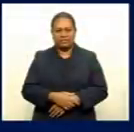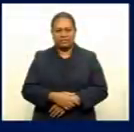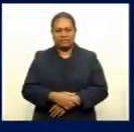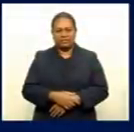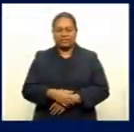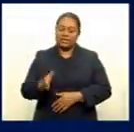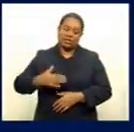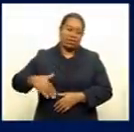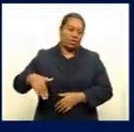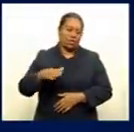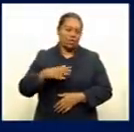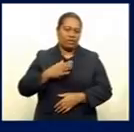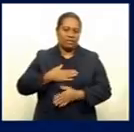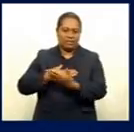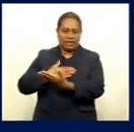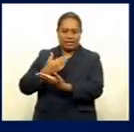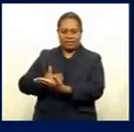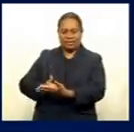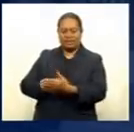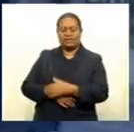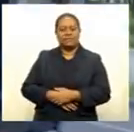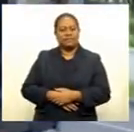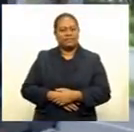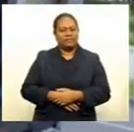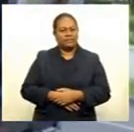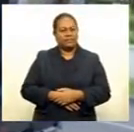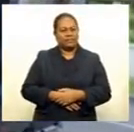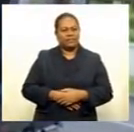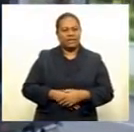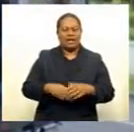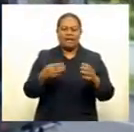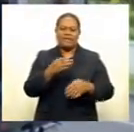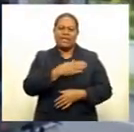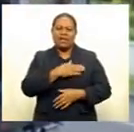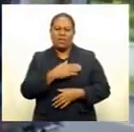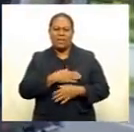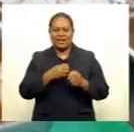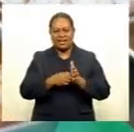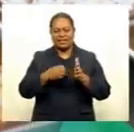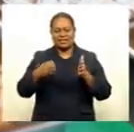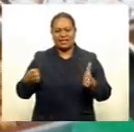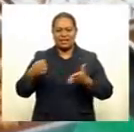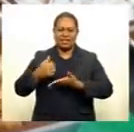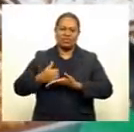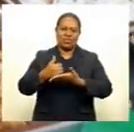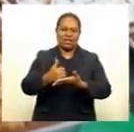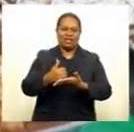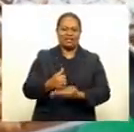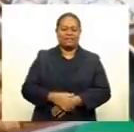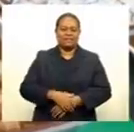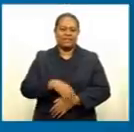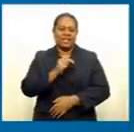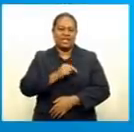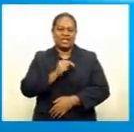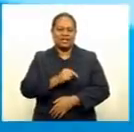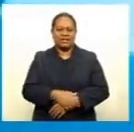That is the latest from my end, but coming up after the break, Veilomani program expanded to help those in need. Stay with us.